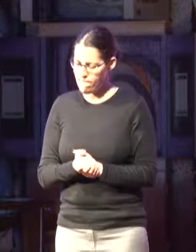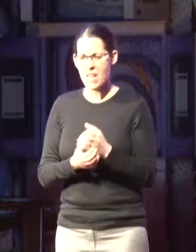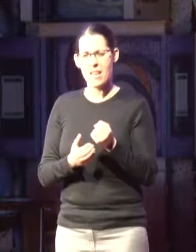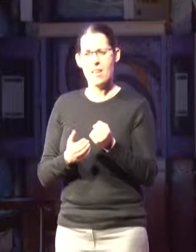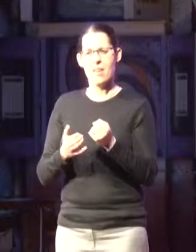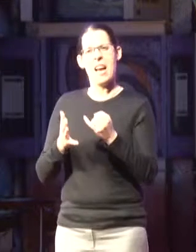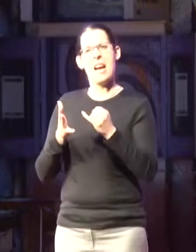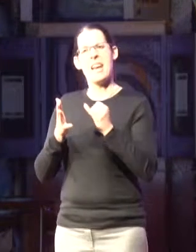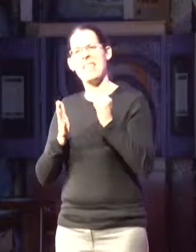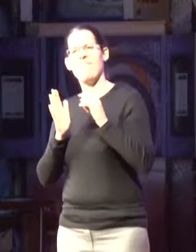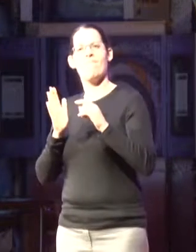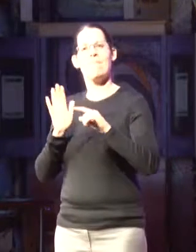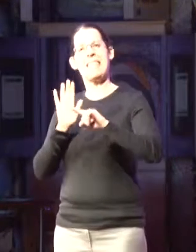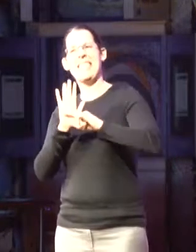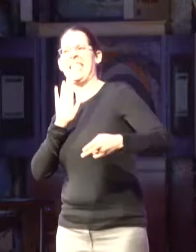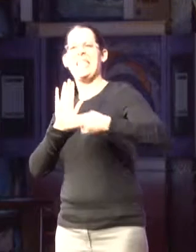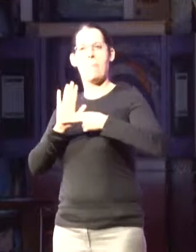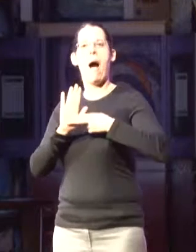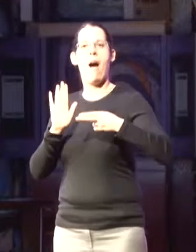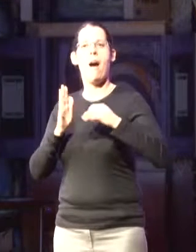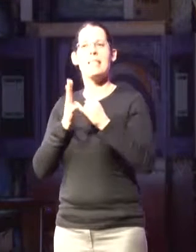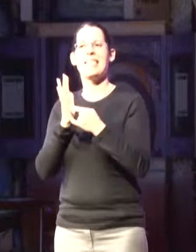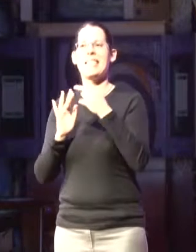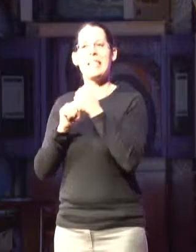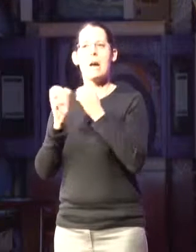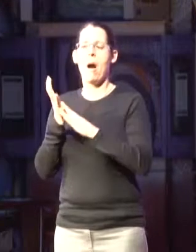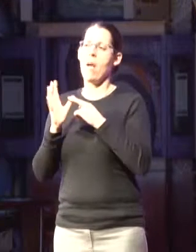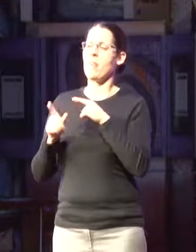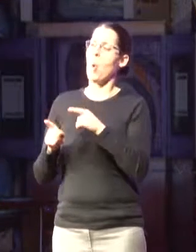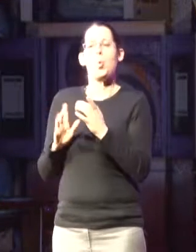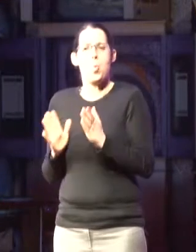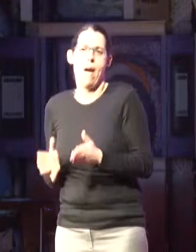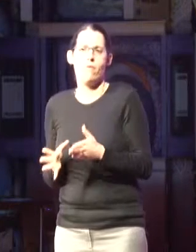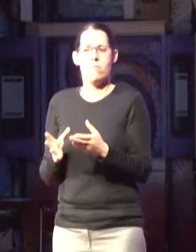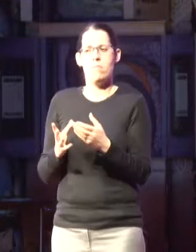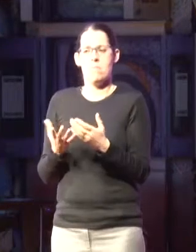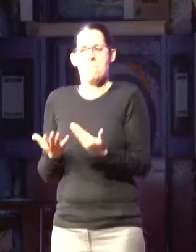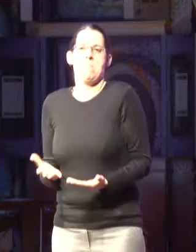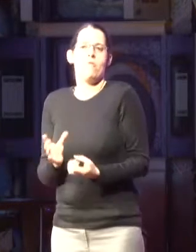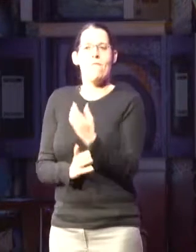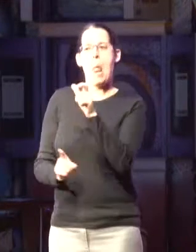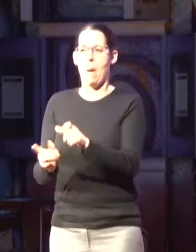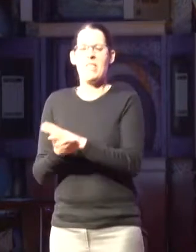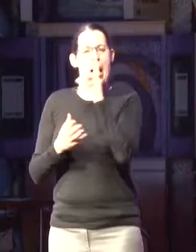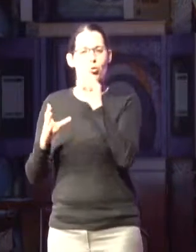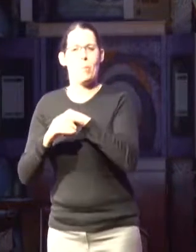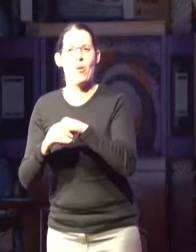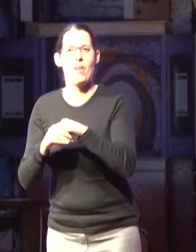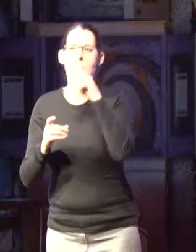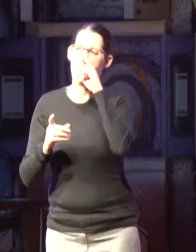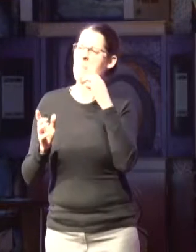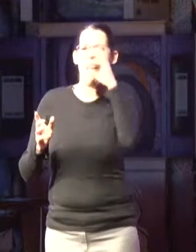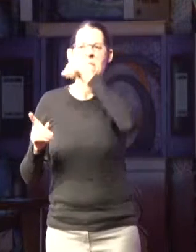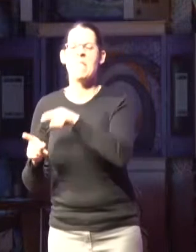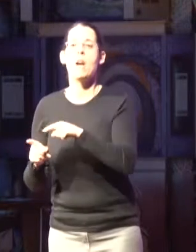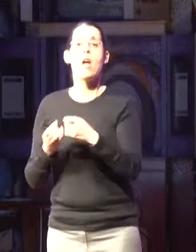stigma, I suppose, associated with the idea that you have to be a developer in order to be a contributor. And many times have I heard people say, I think this open source thing is really cool,